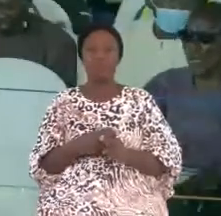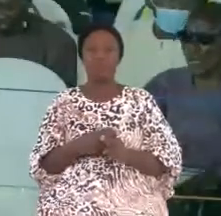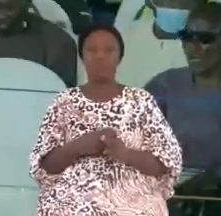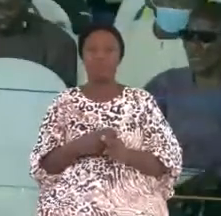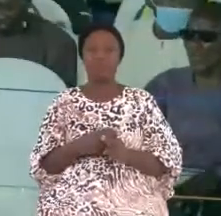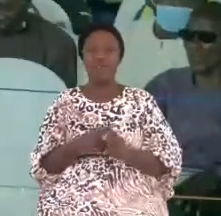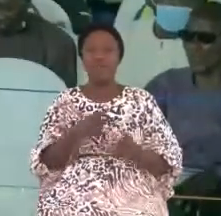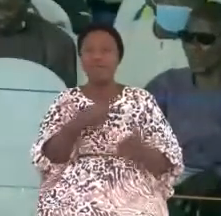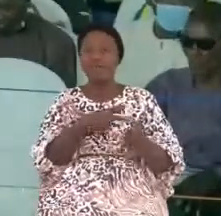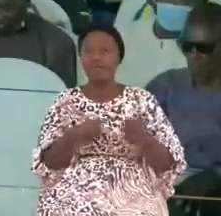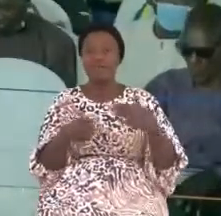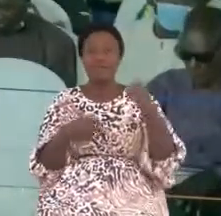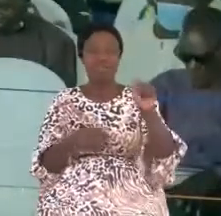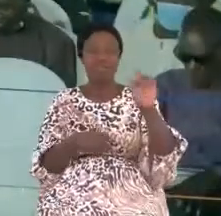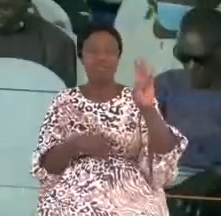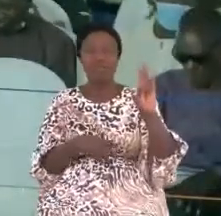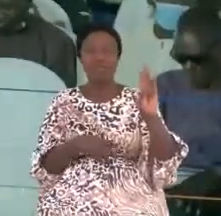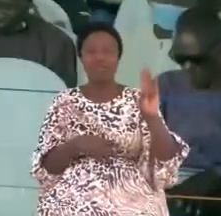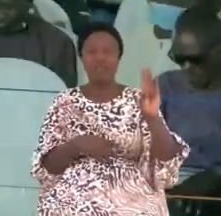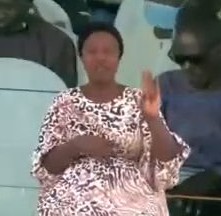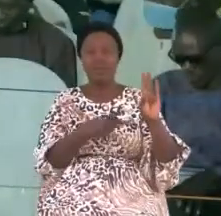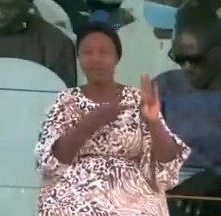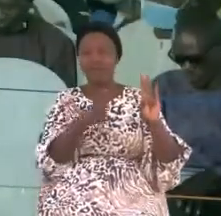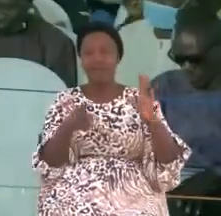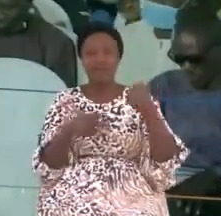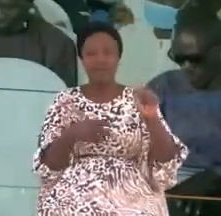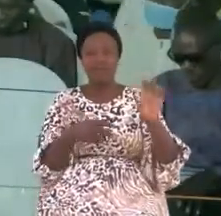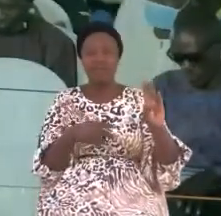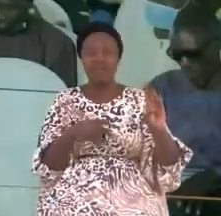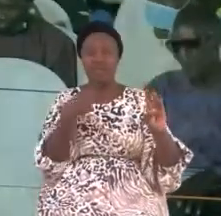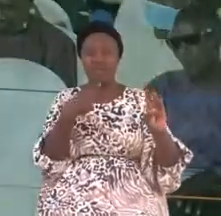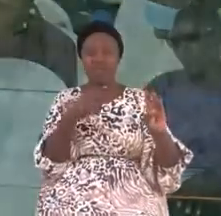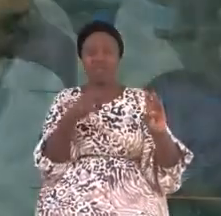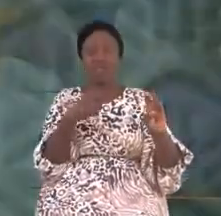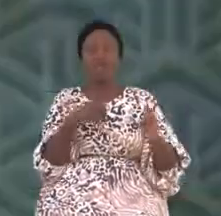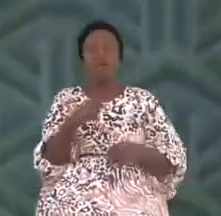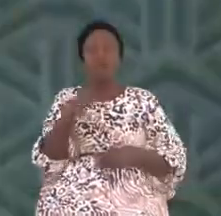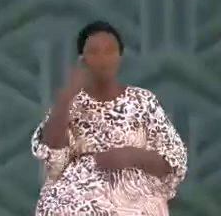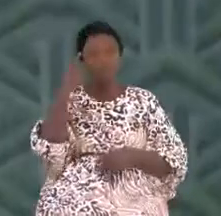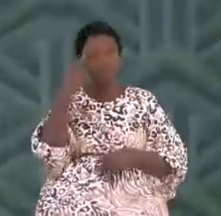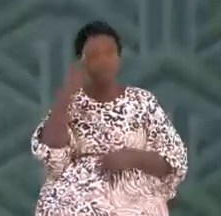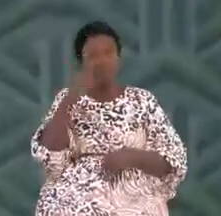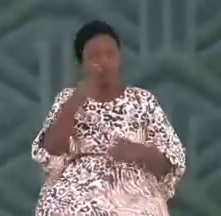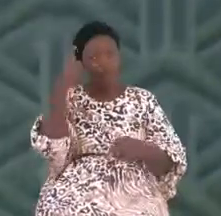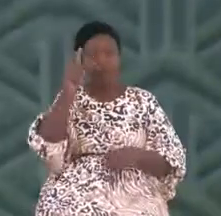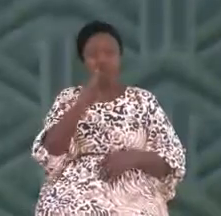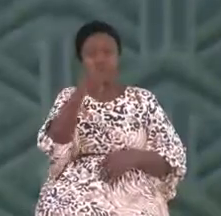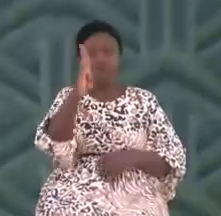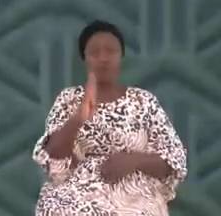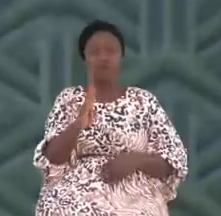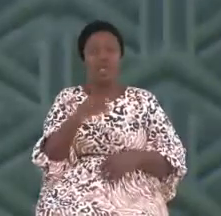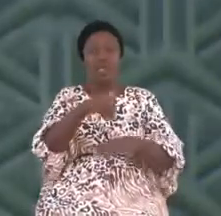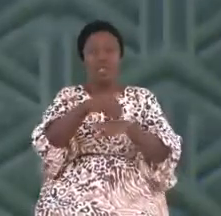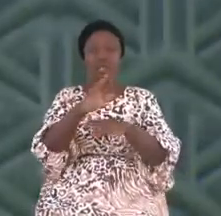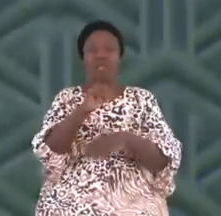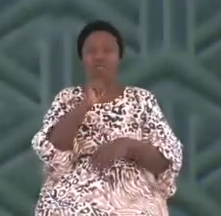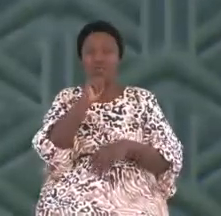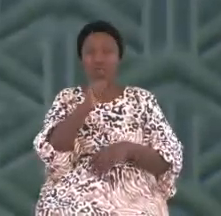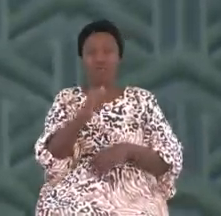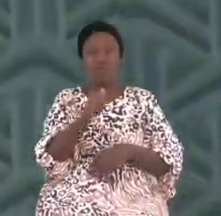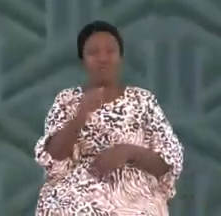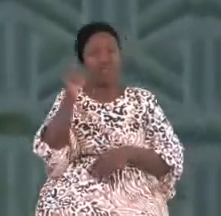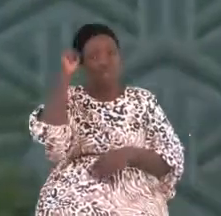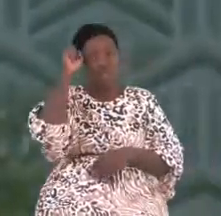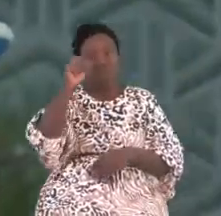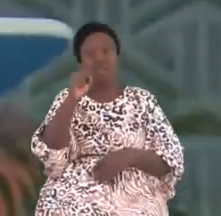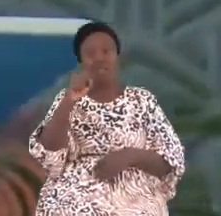verse 17 in verse 17 it says for god sent not a son into